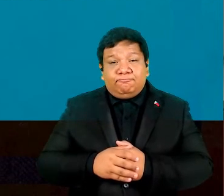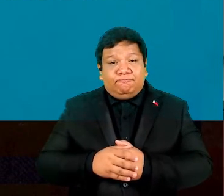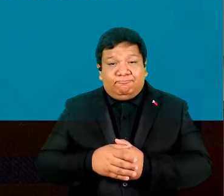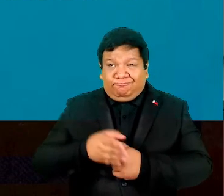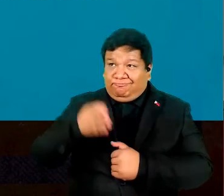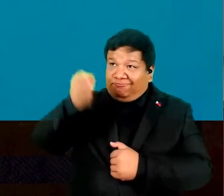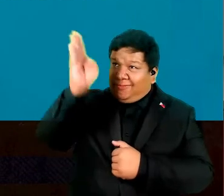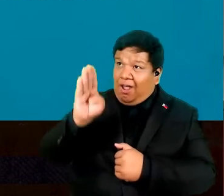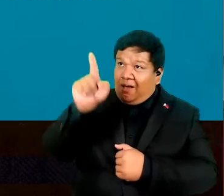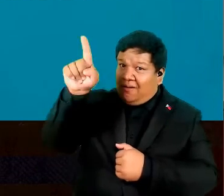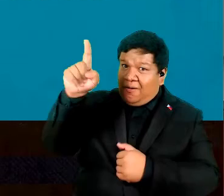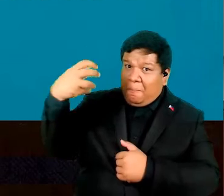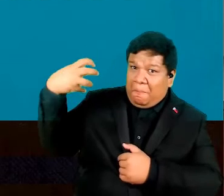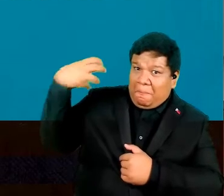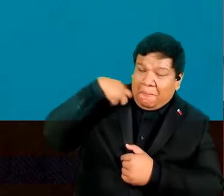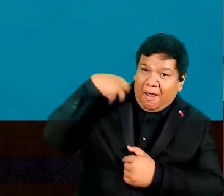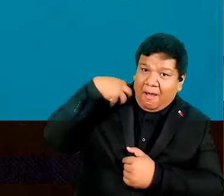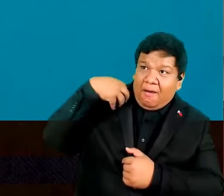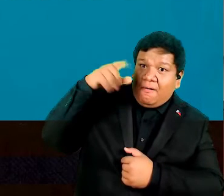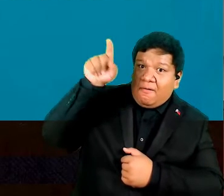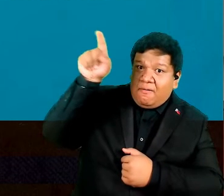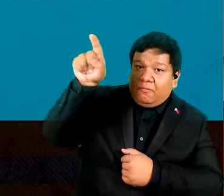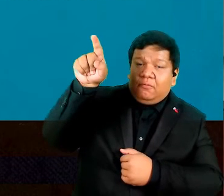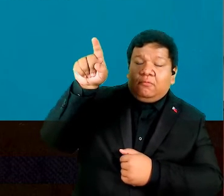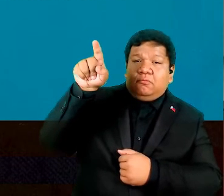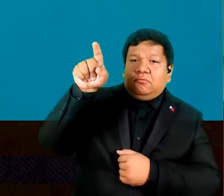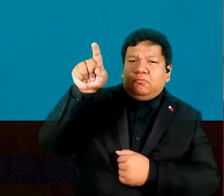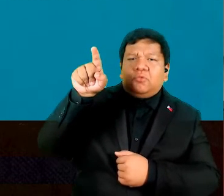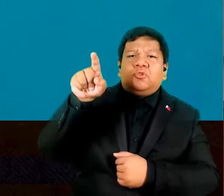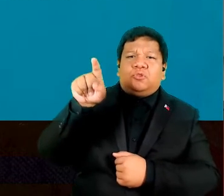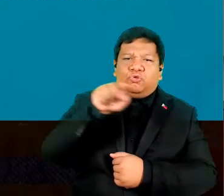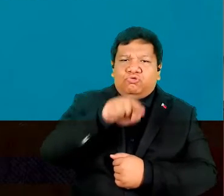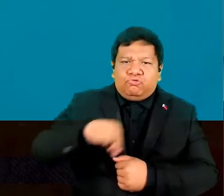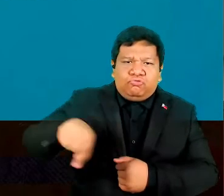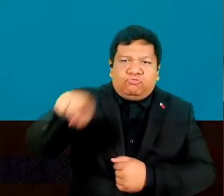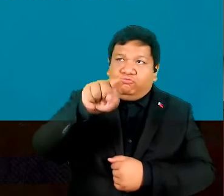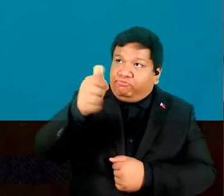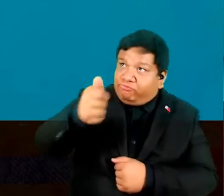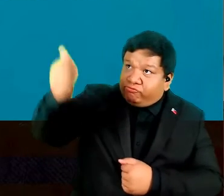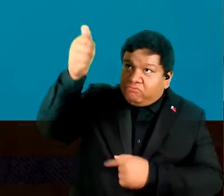When you make God your master, you will gain heavenly treasures.